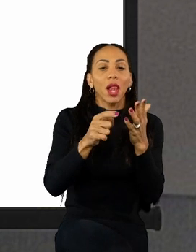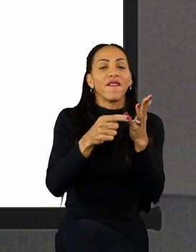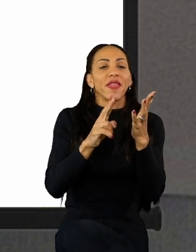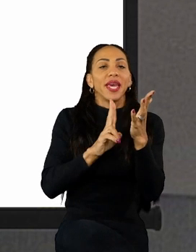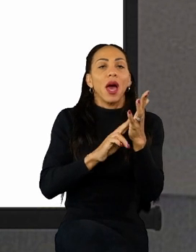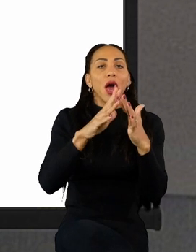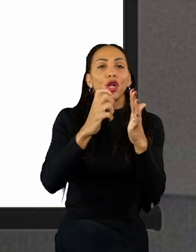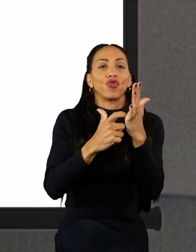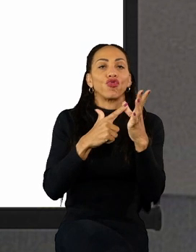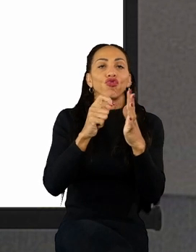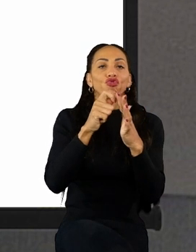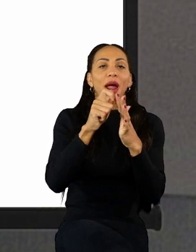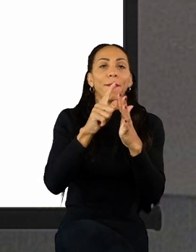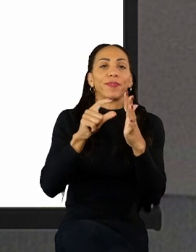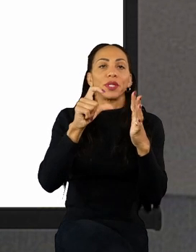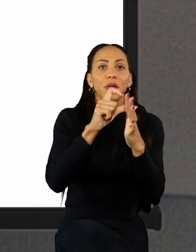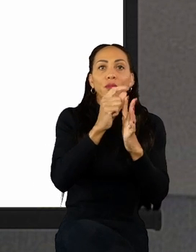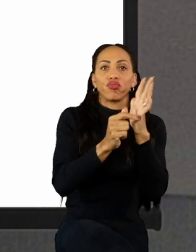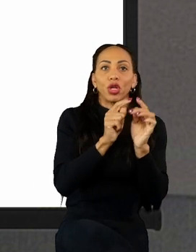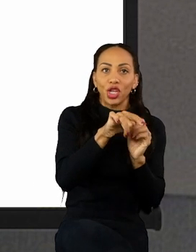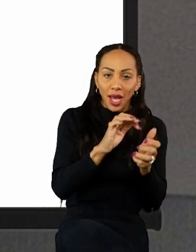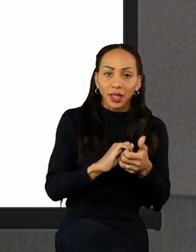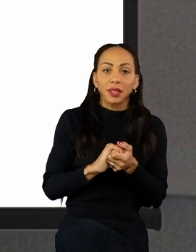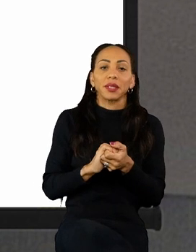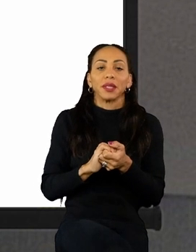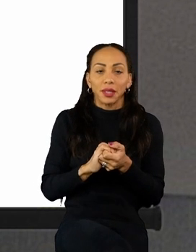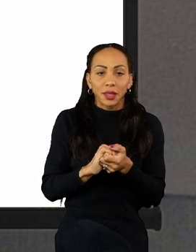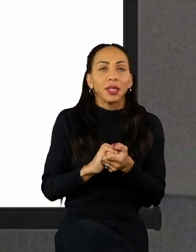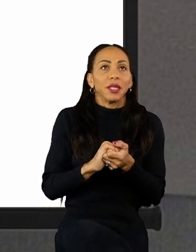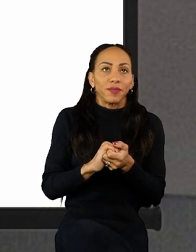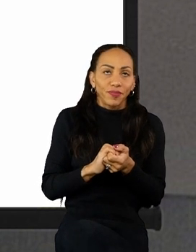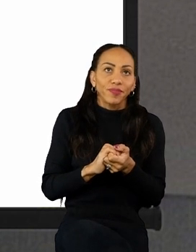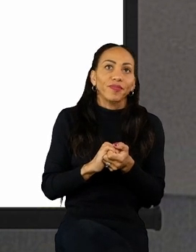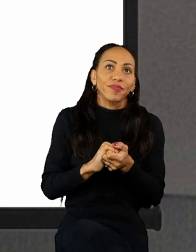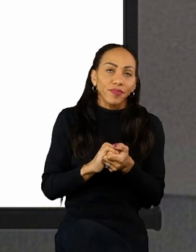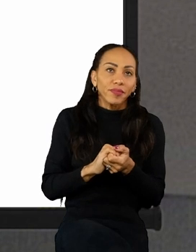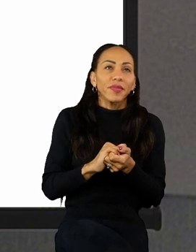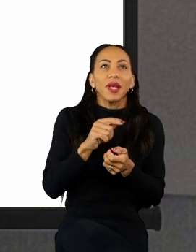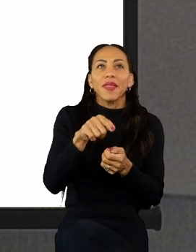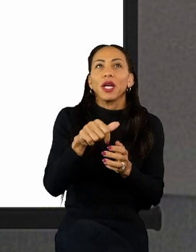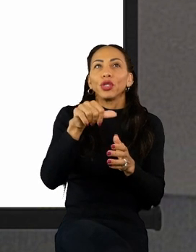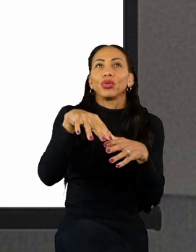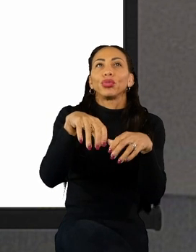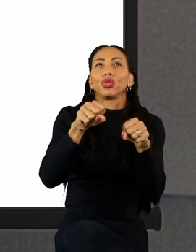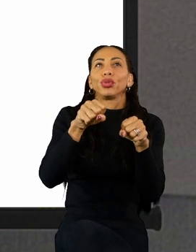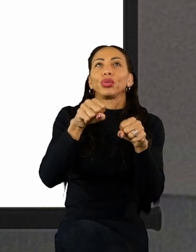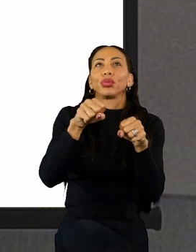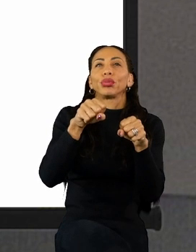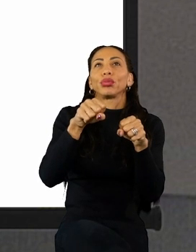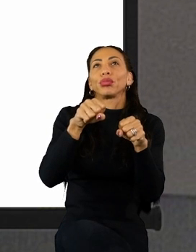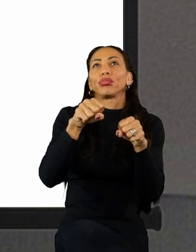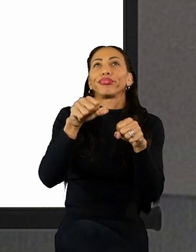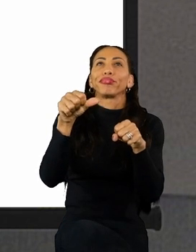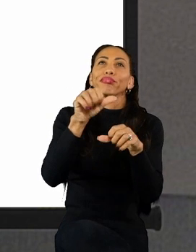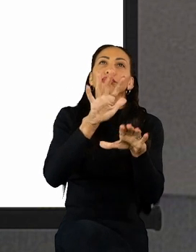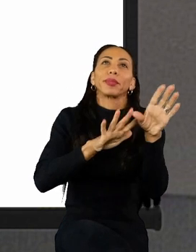Unwrap project, the development, that part of the process, will take place in sort of September,